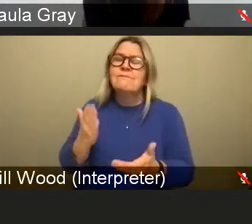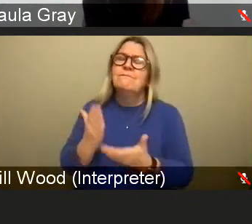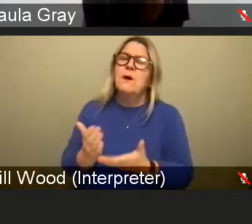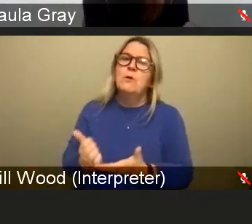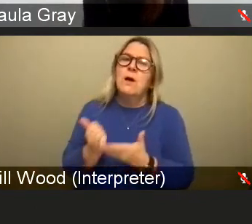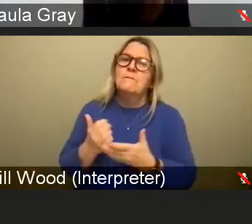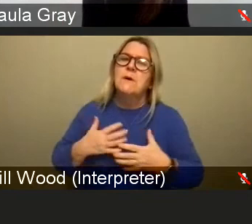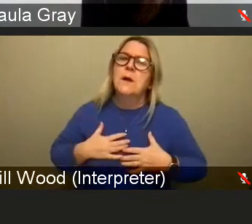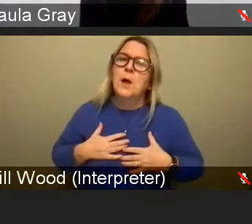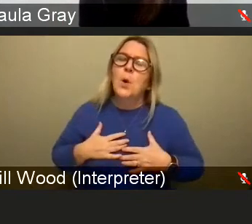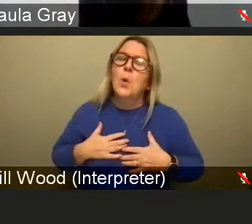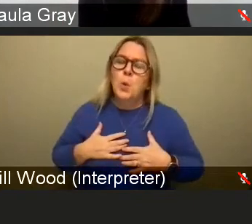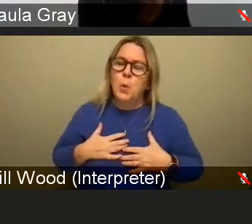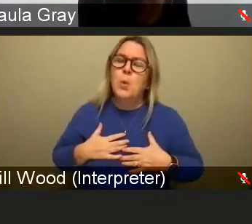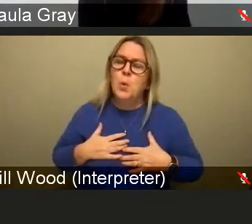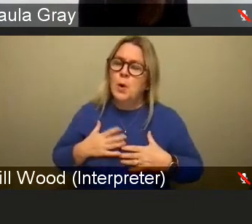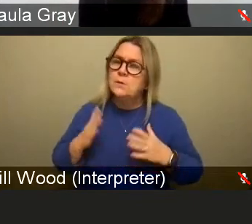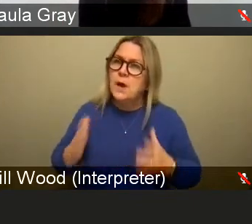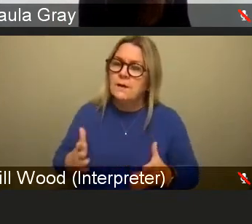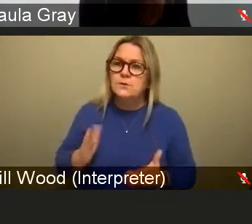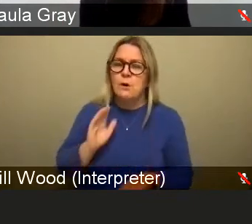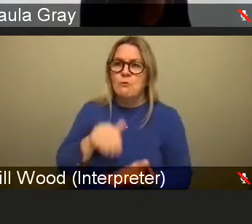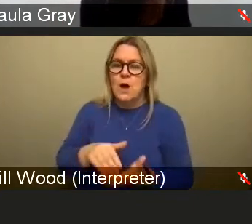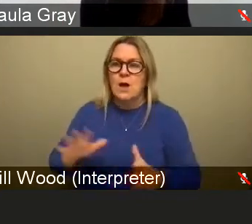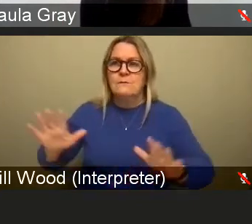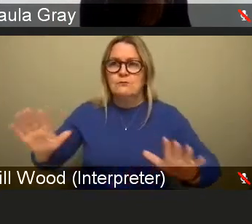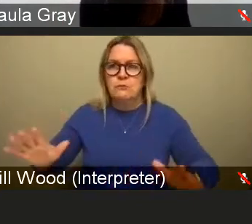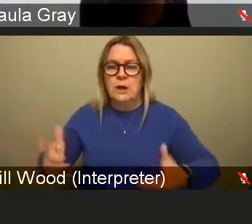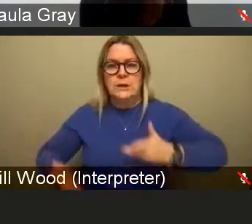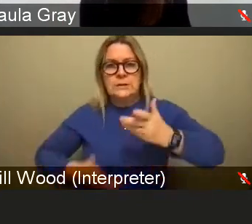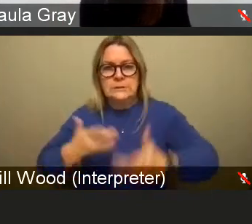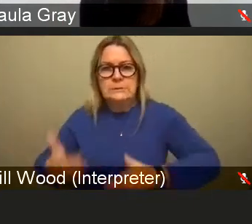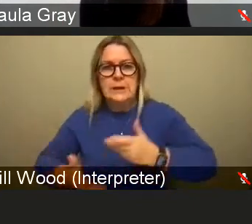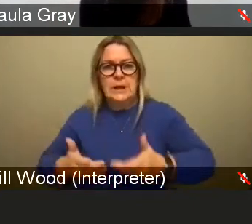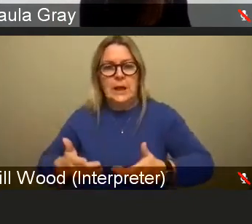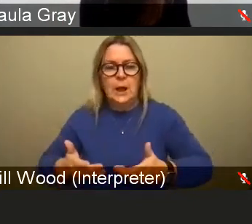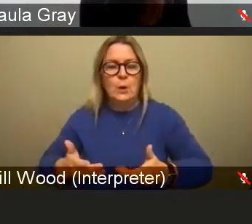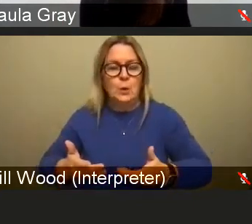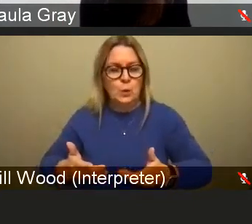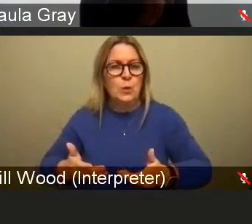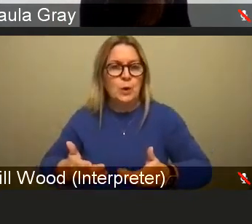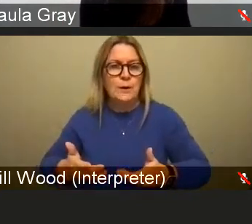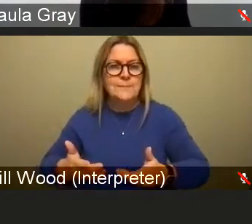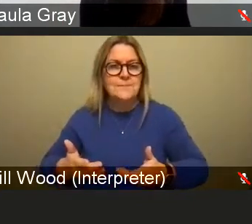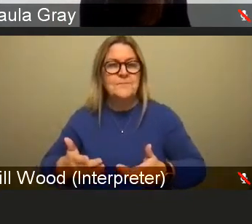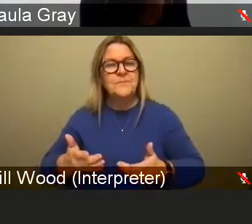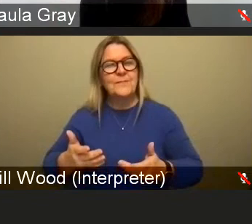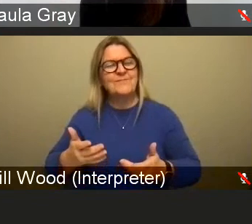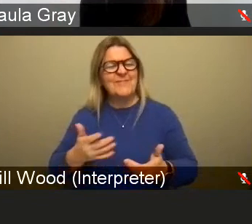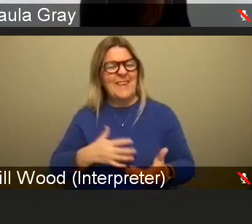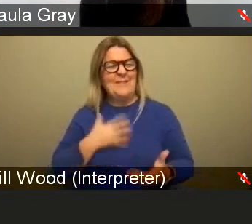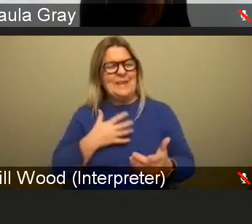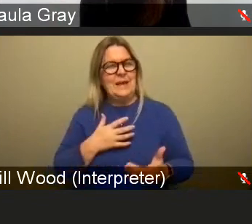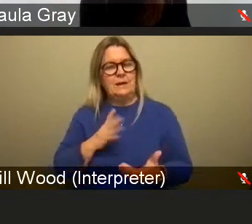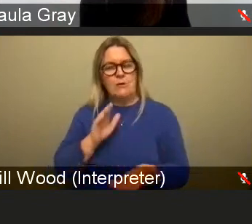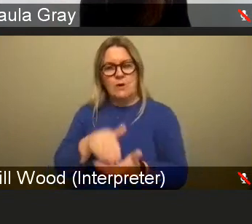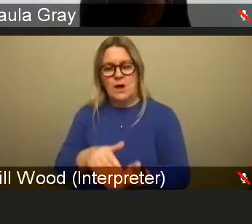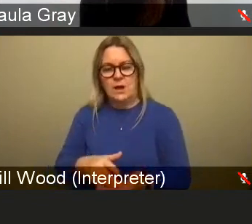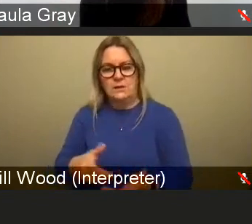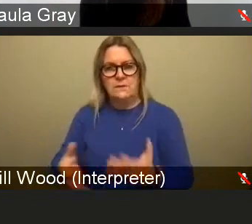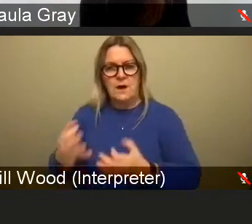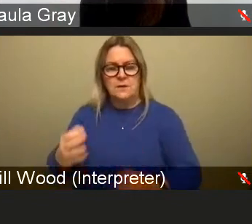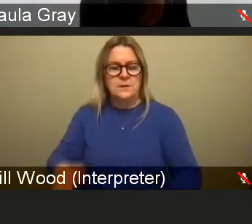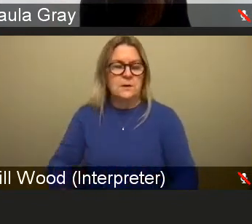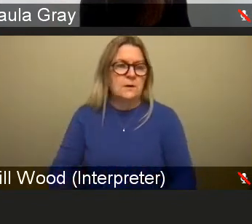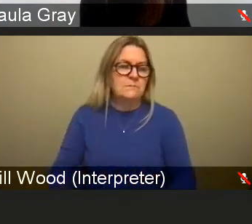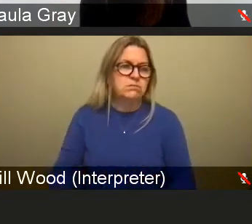Right. Rather than you having to go and explain yourself. And, you know, that you often find, well, I often find that the second you do that, you think, right, that's it, you're not going to get the